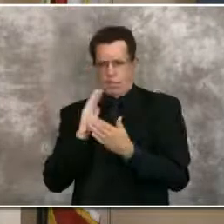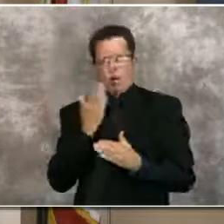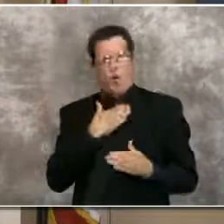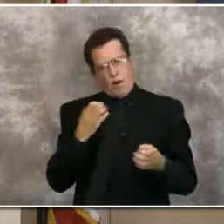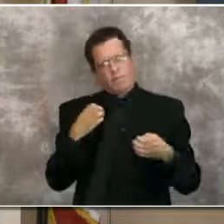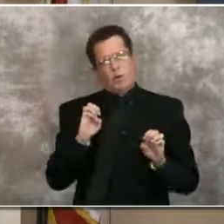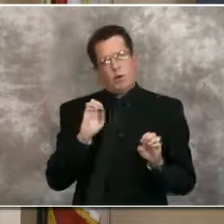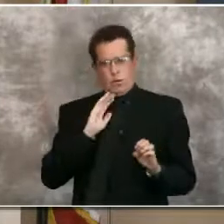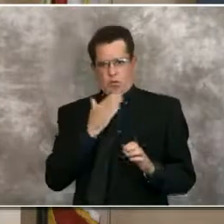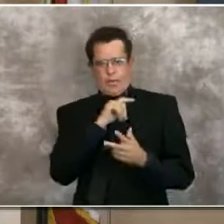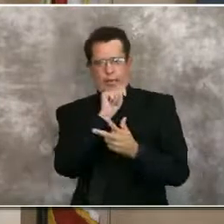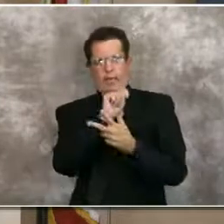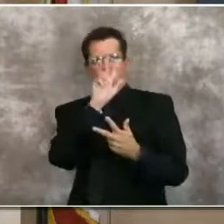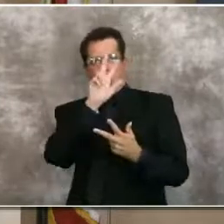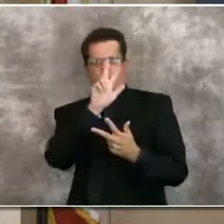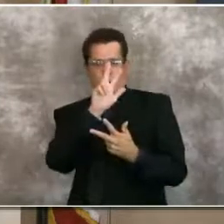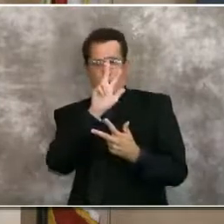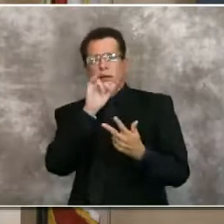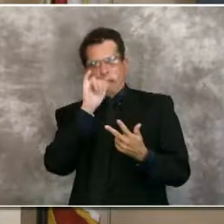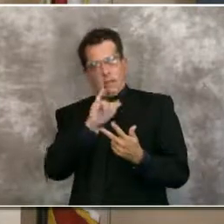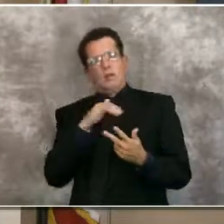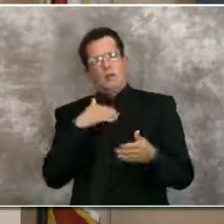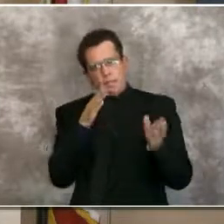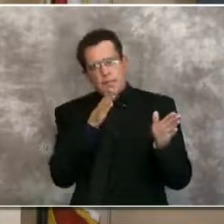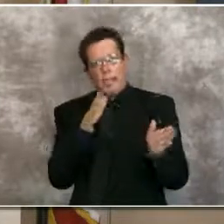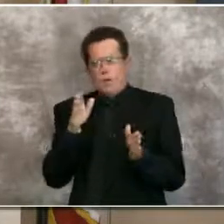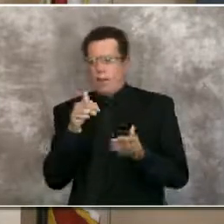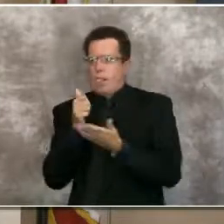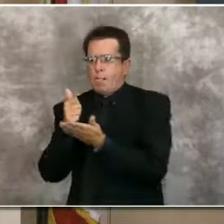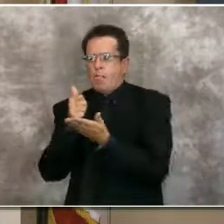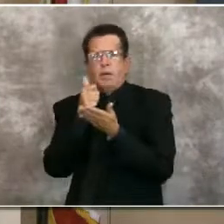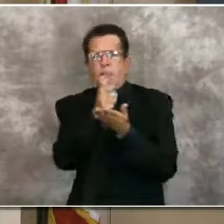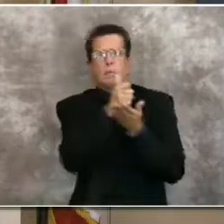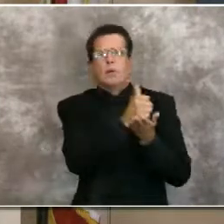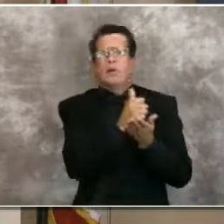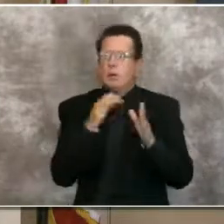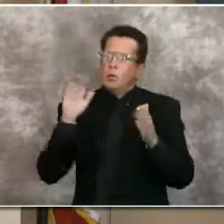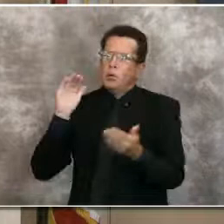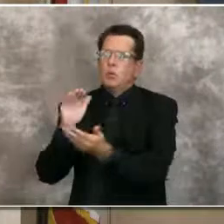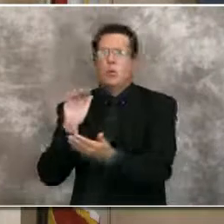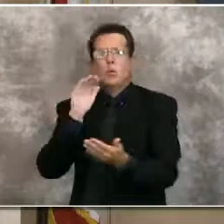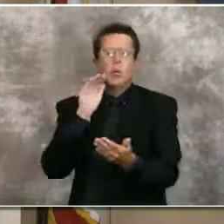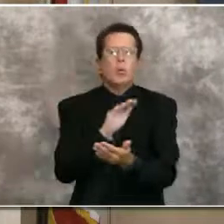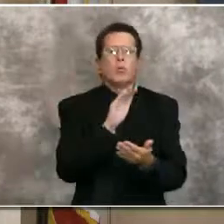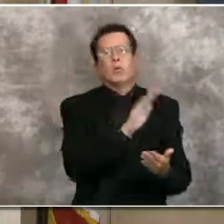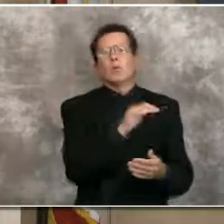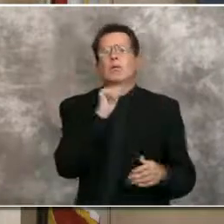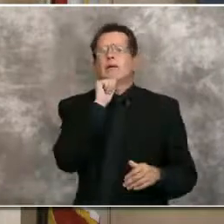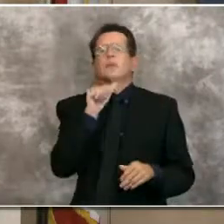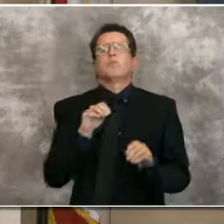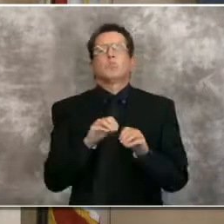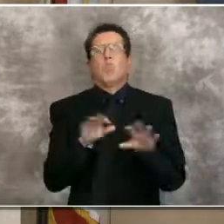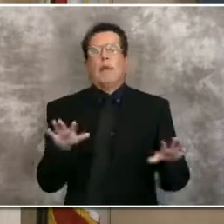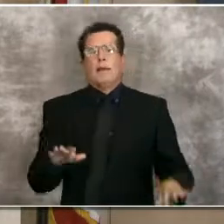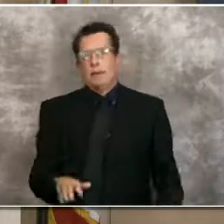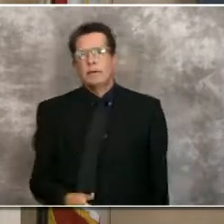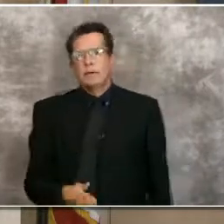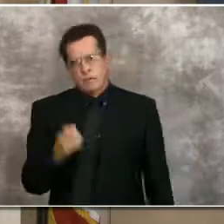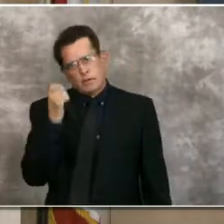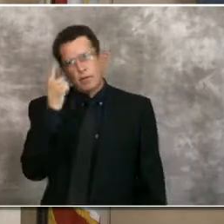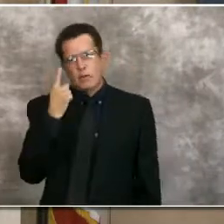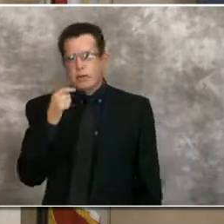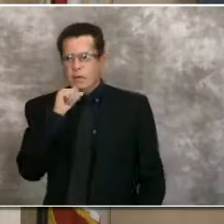the T3 strategy, that is what we're continuing to do. That has really no relation to